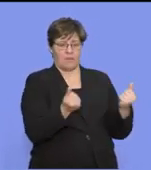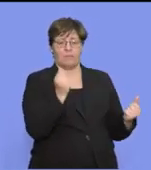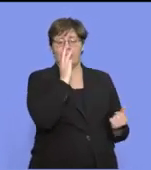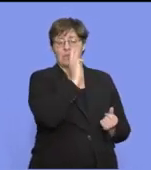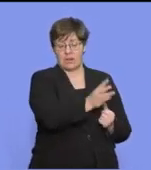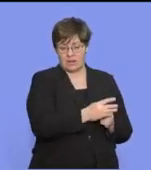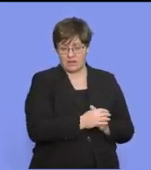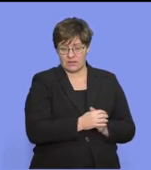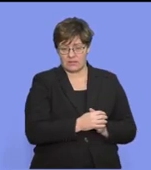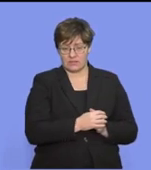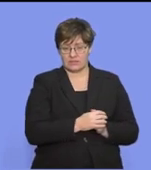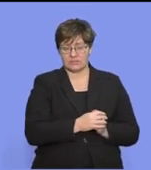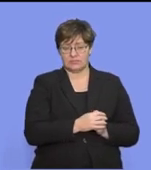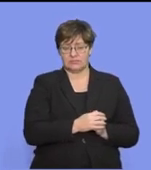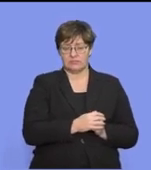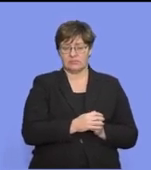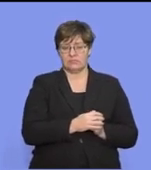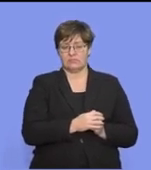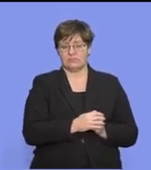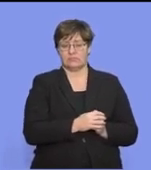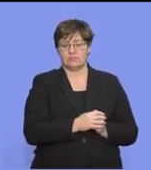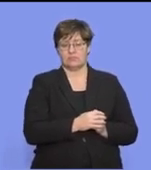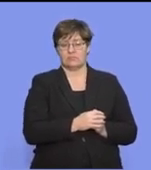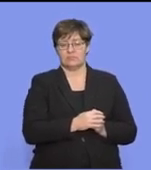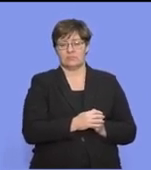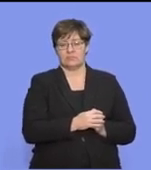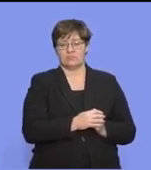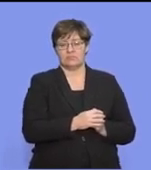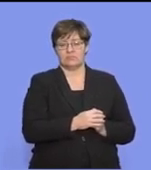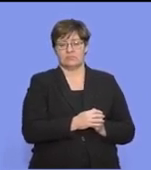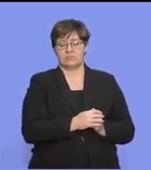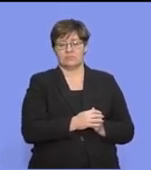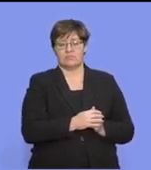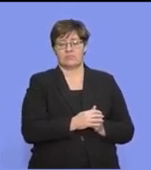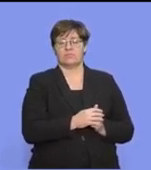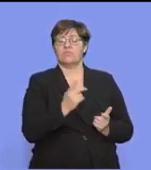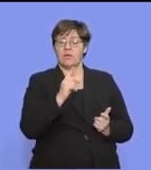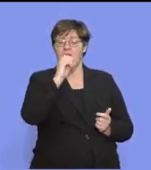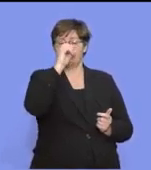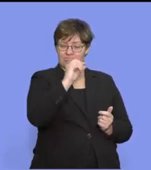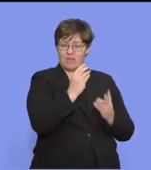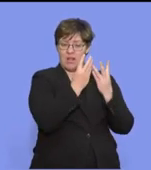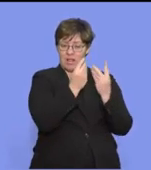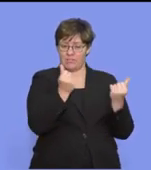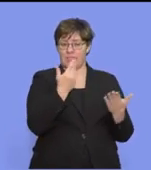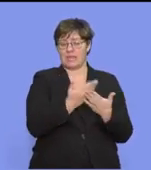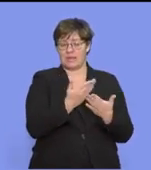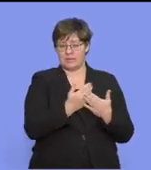used, then this structure would become smaller and might even